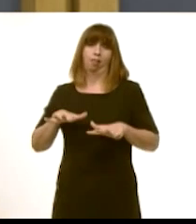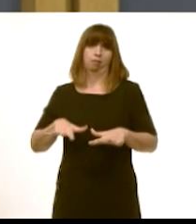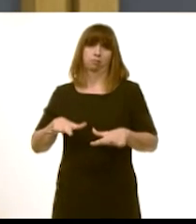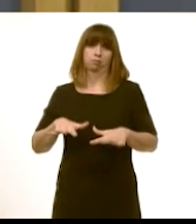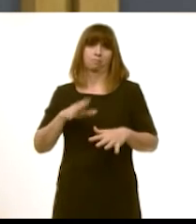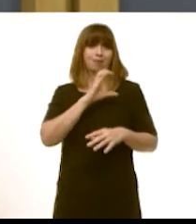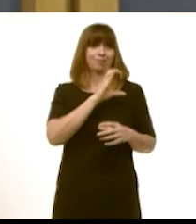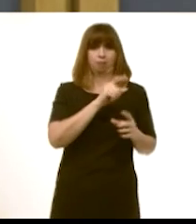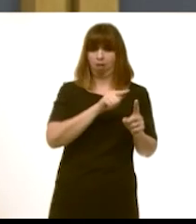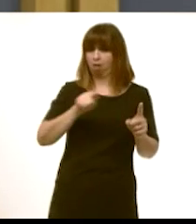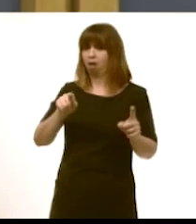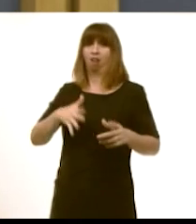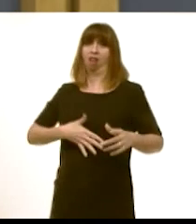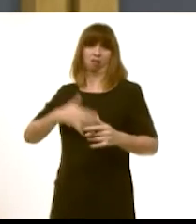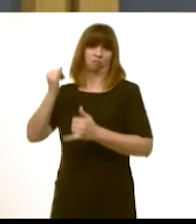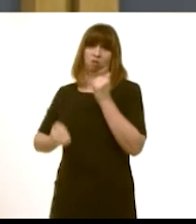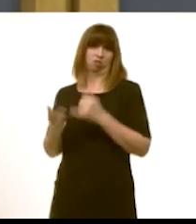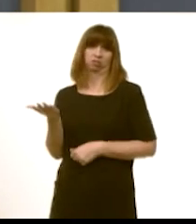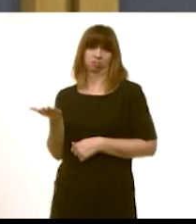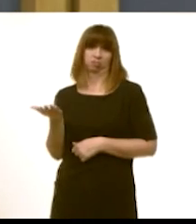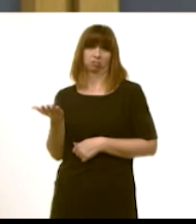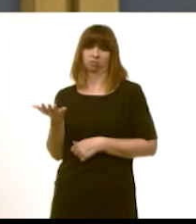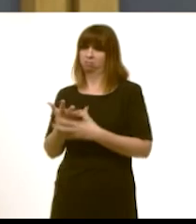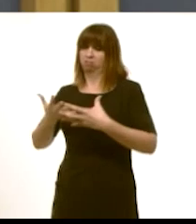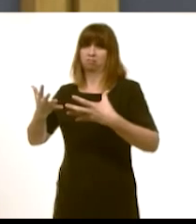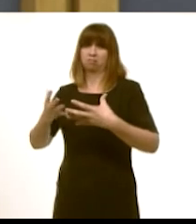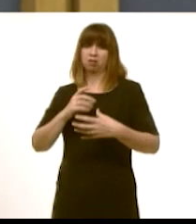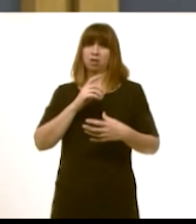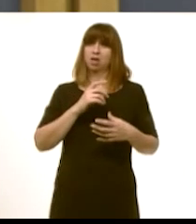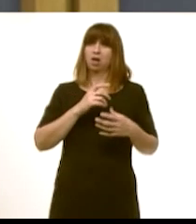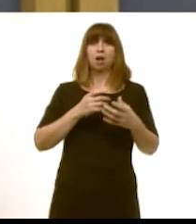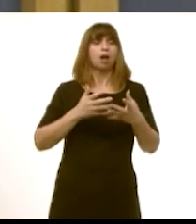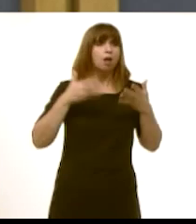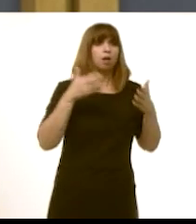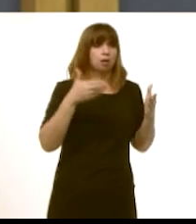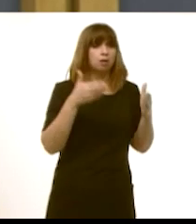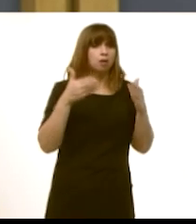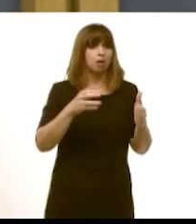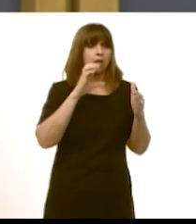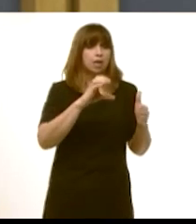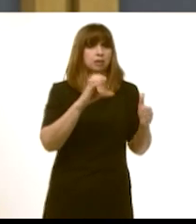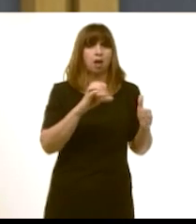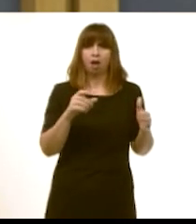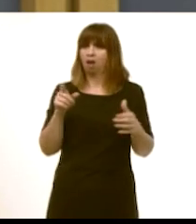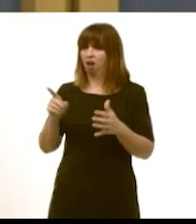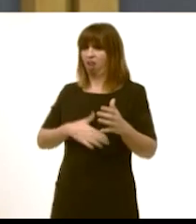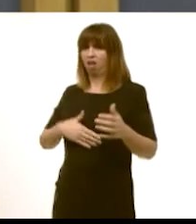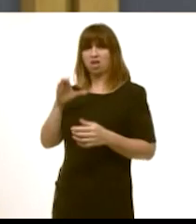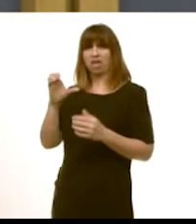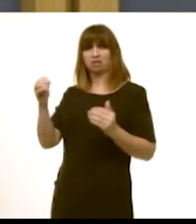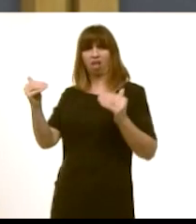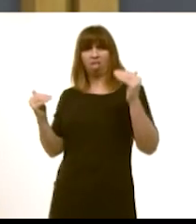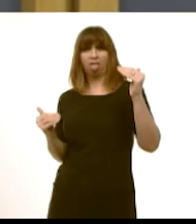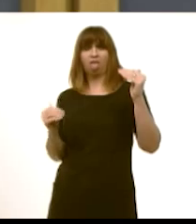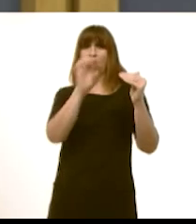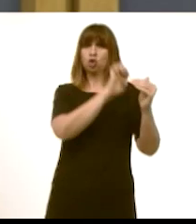still compare poorly with other major cancers and seriously lag behind our European counterparts. The